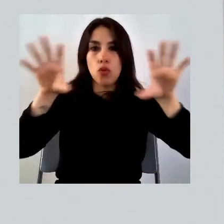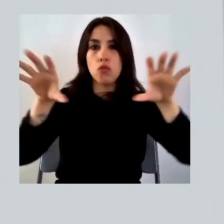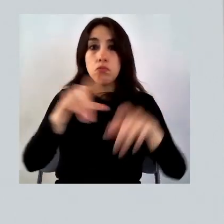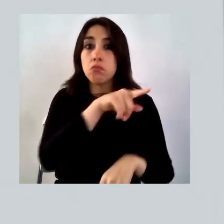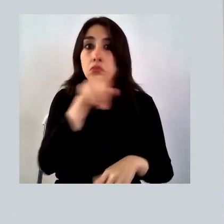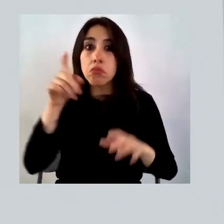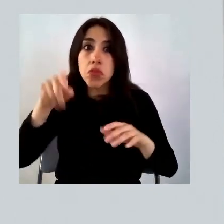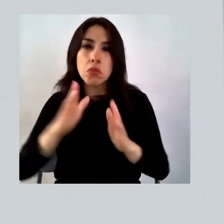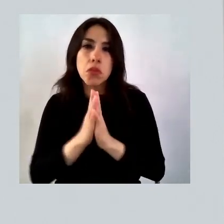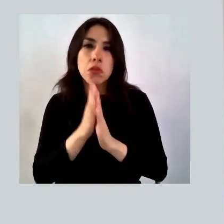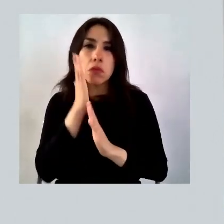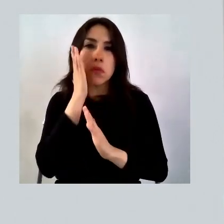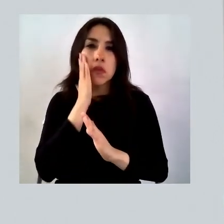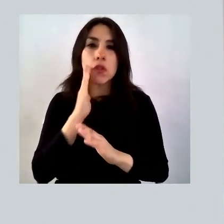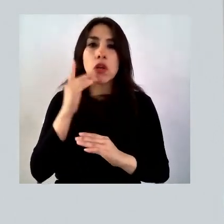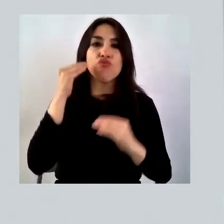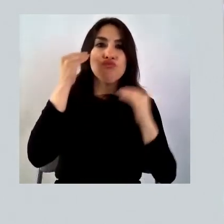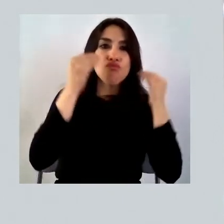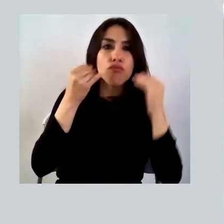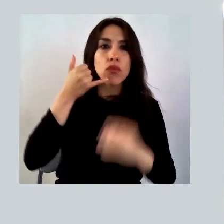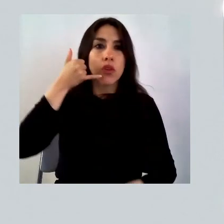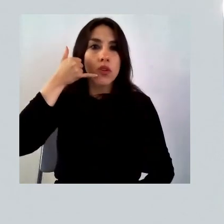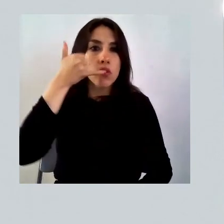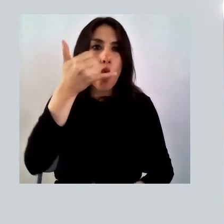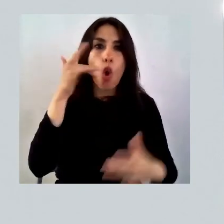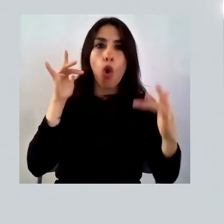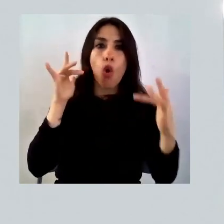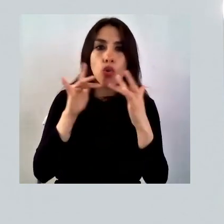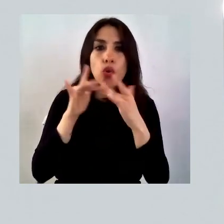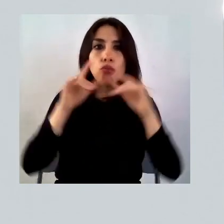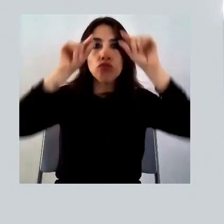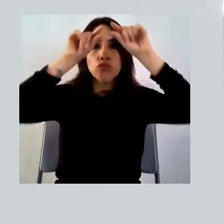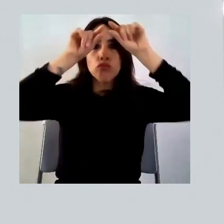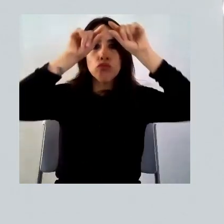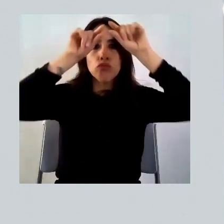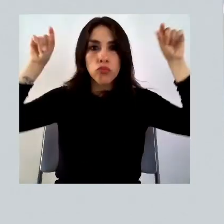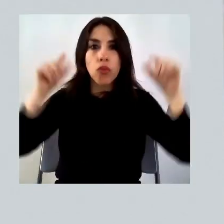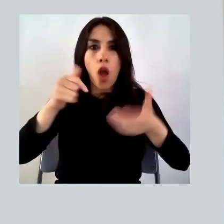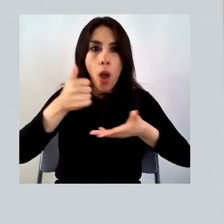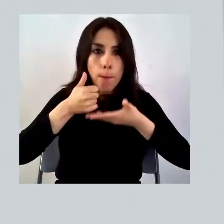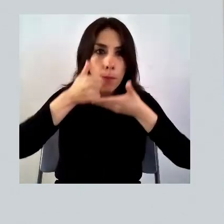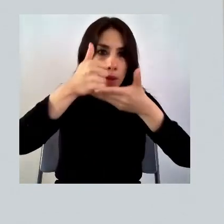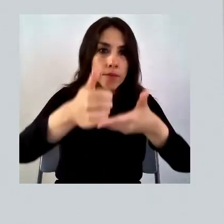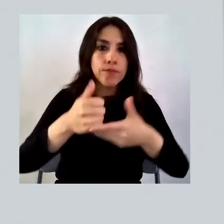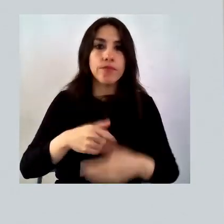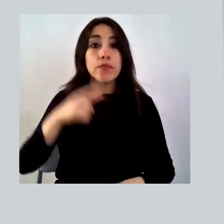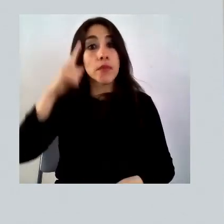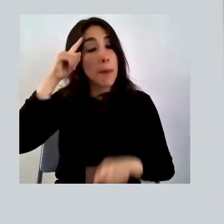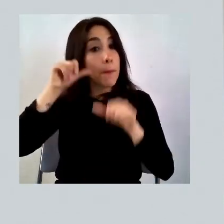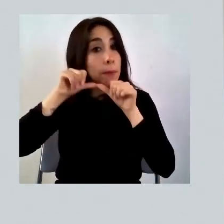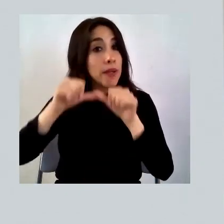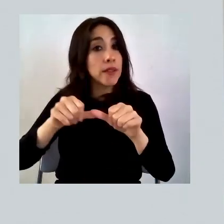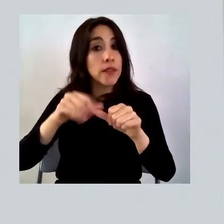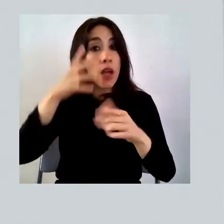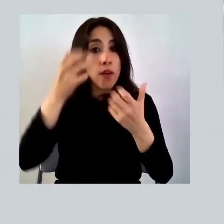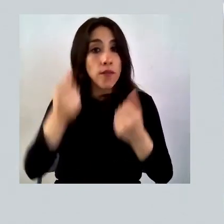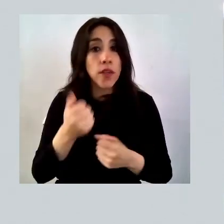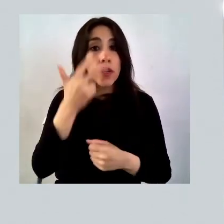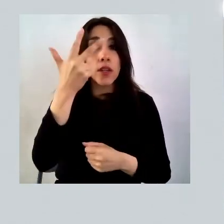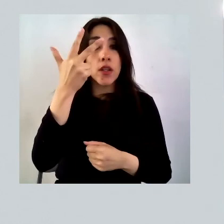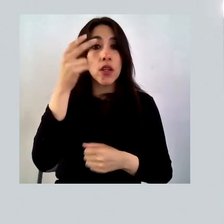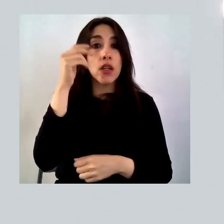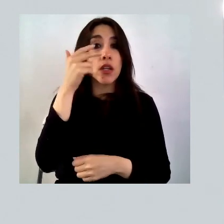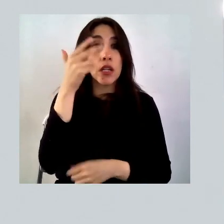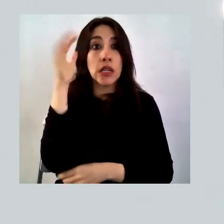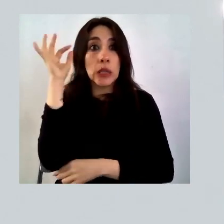questions, please do not hesitate to contact us through the help menu. Remember that if there are two sessions that interest you at the